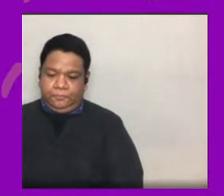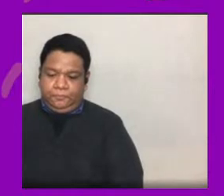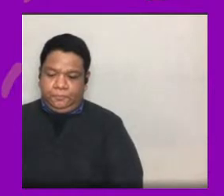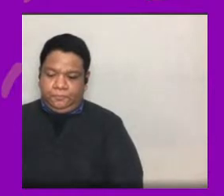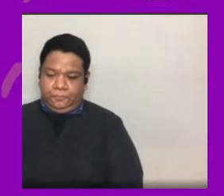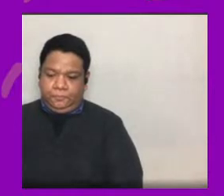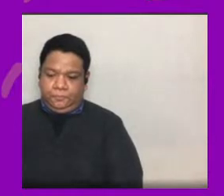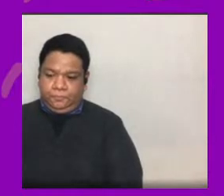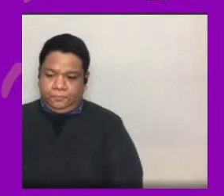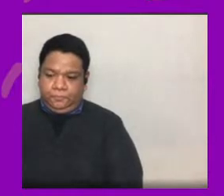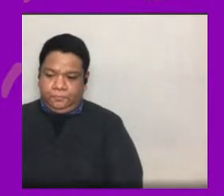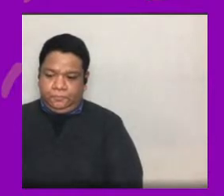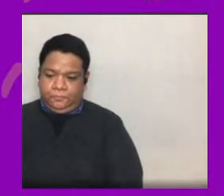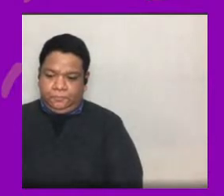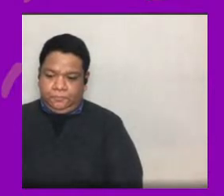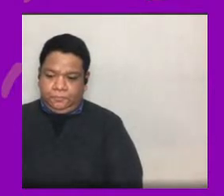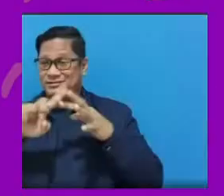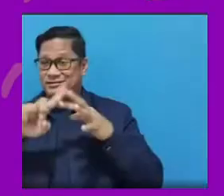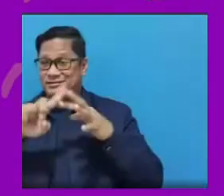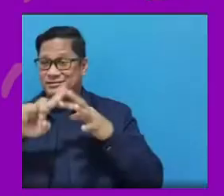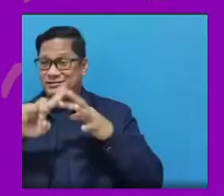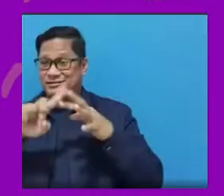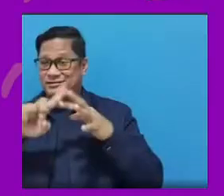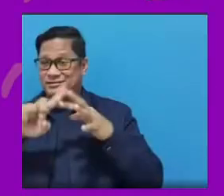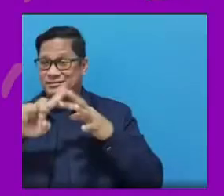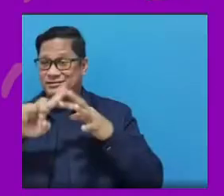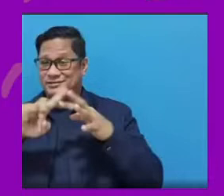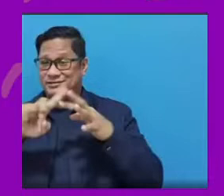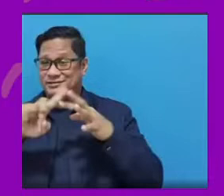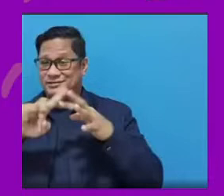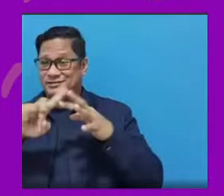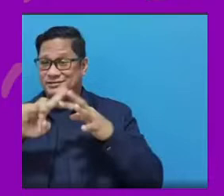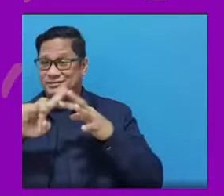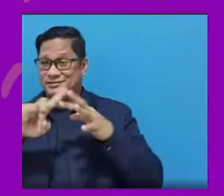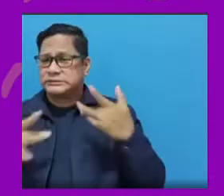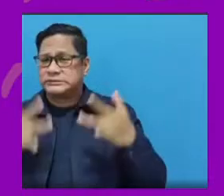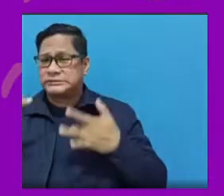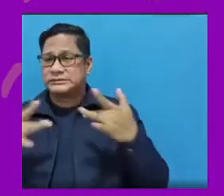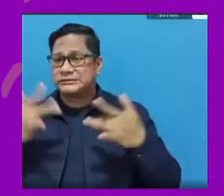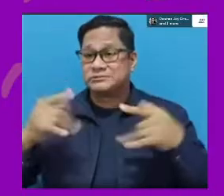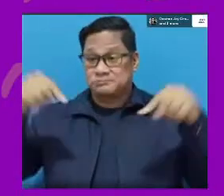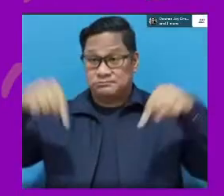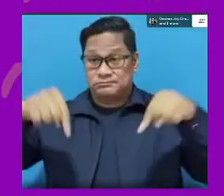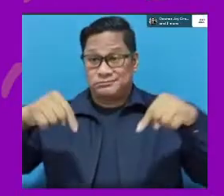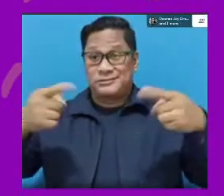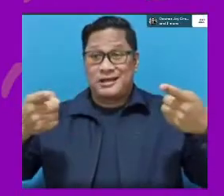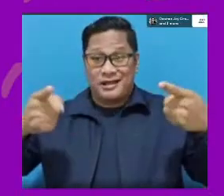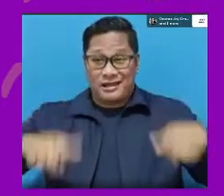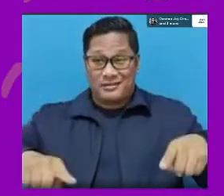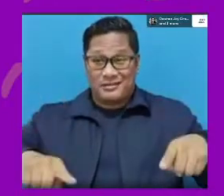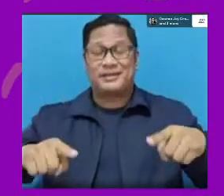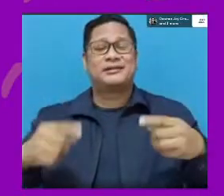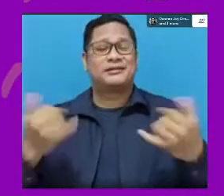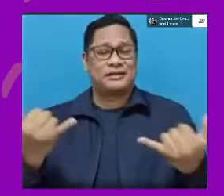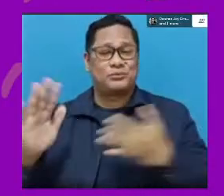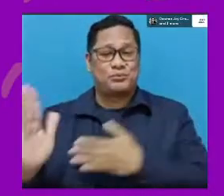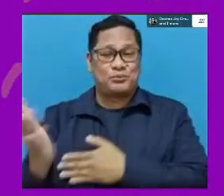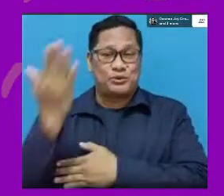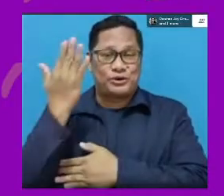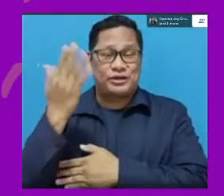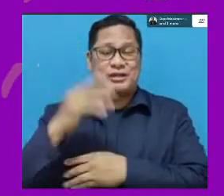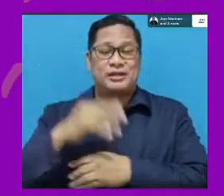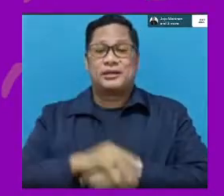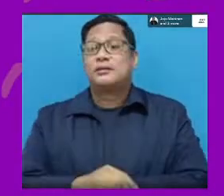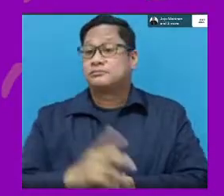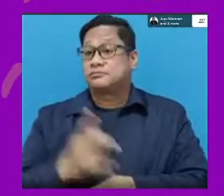of the panel, I should have, but one of the most exciting things about this event that has been organized this morning is the fact that